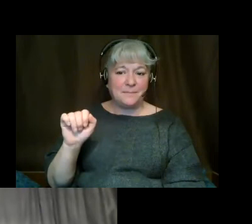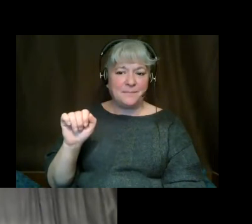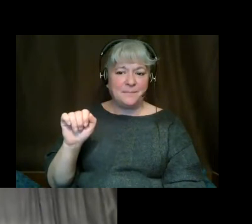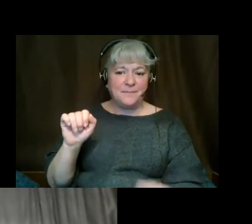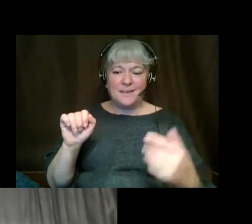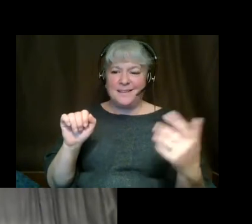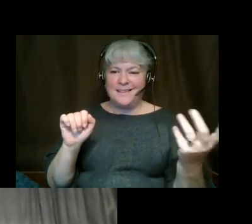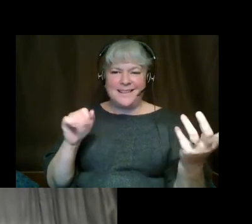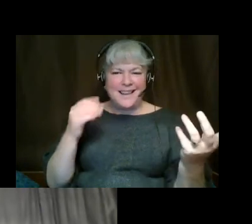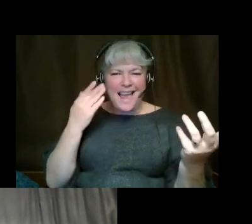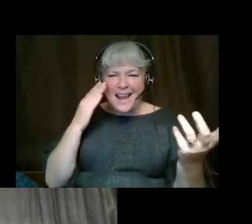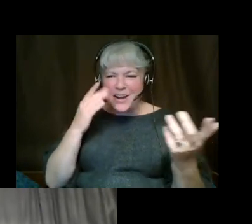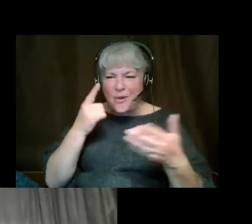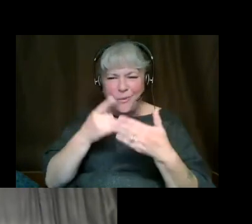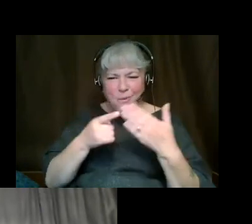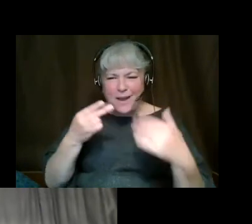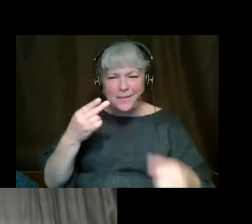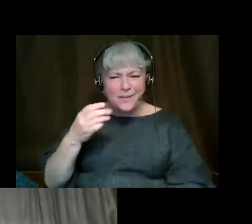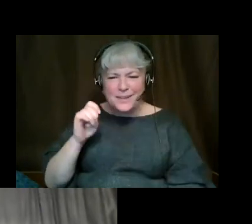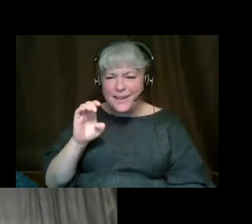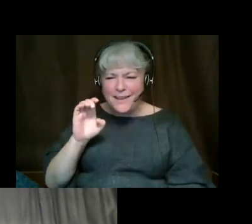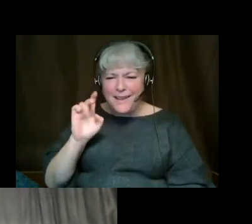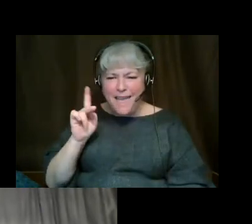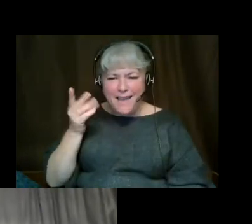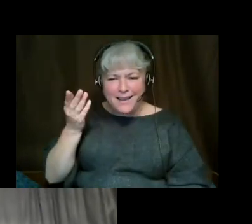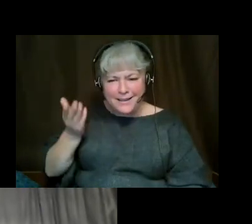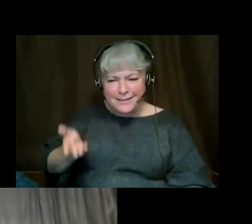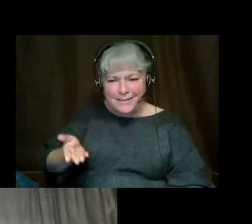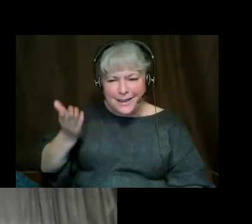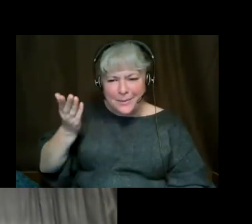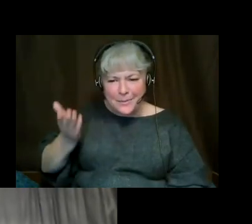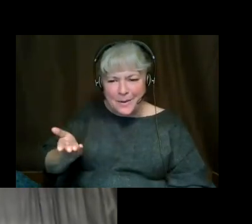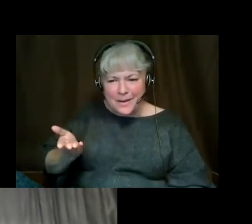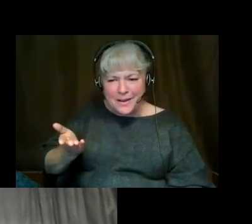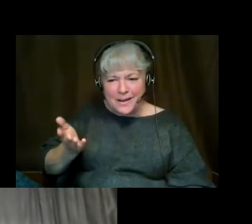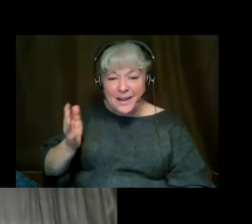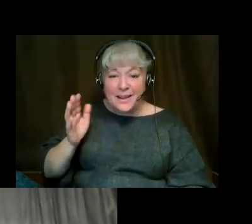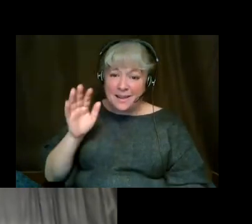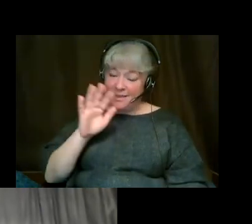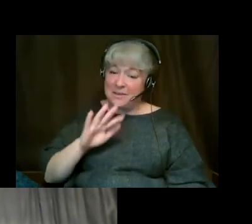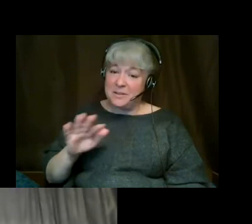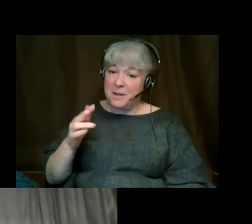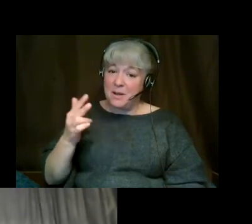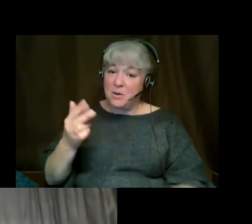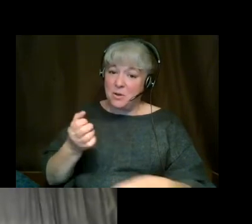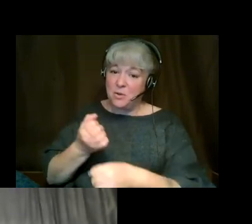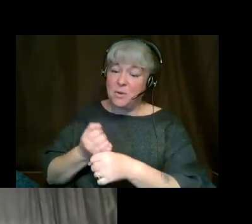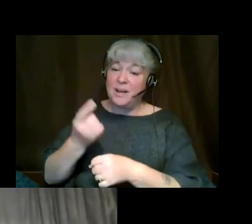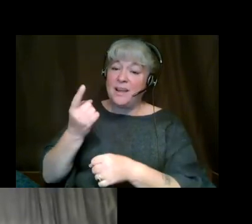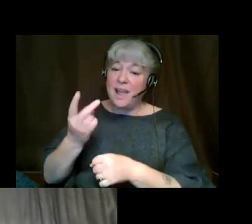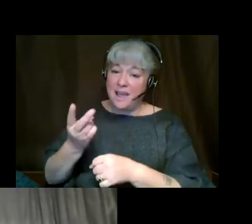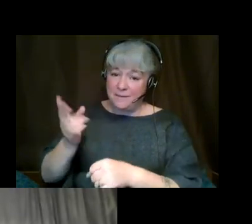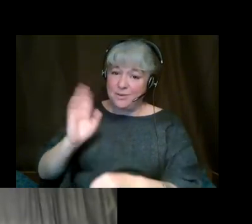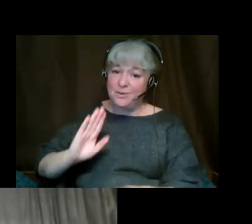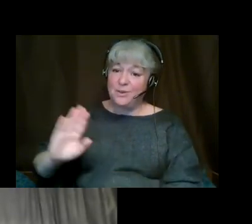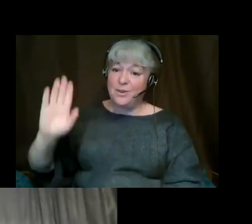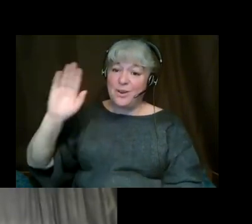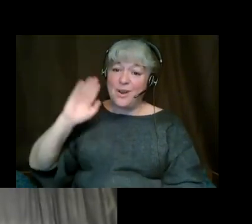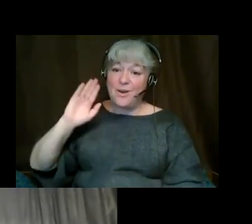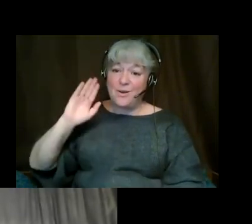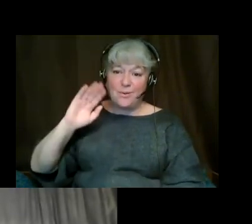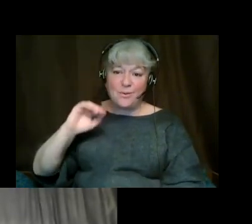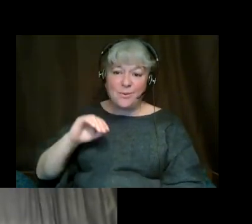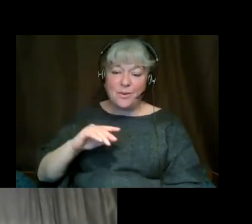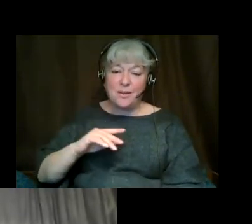what the heck it was. That was about 3.5 years ago when they were